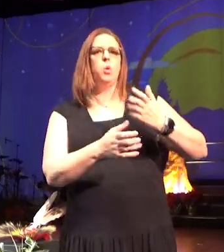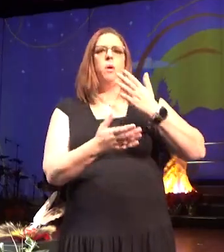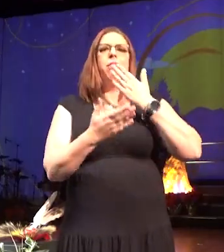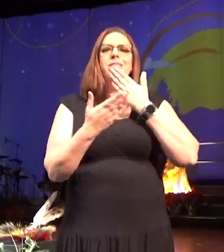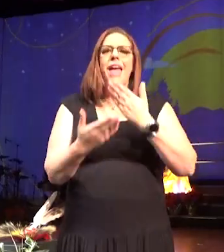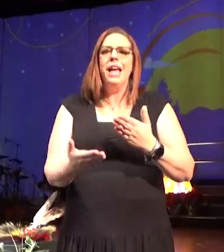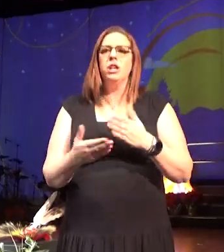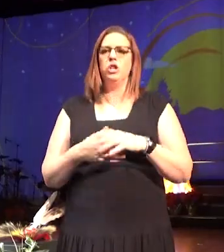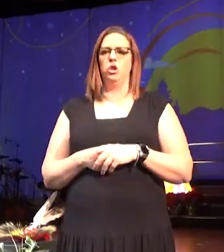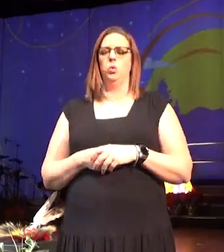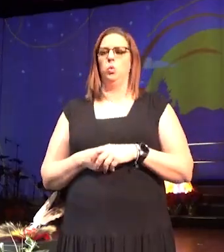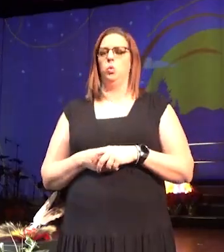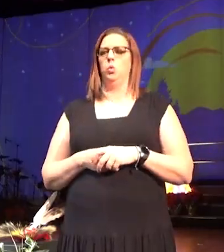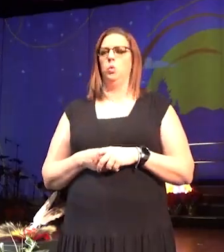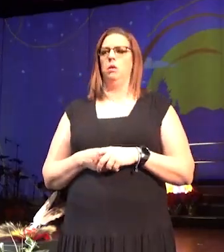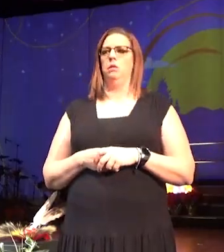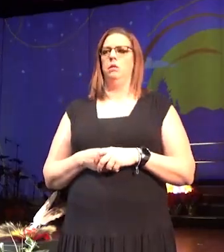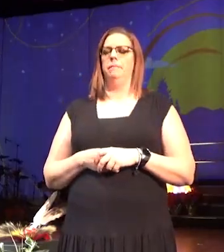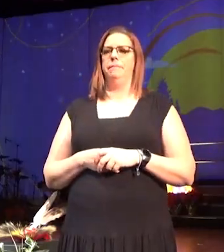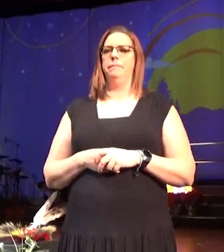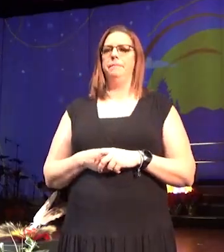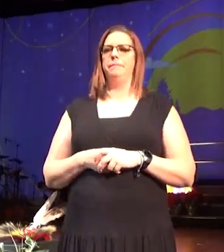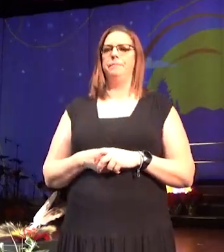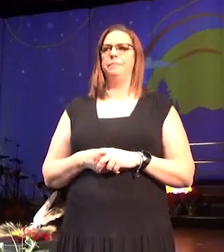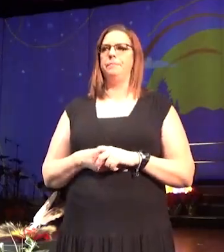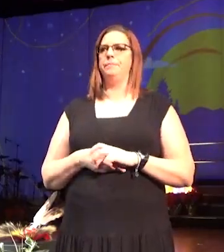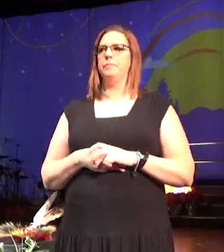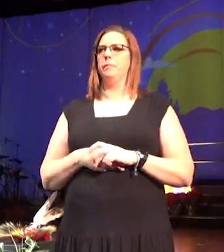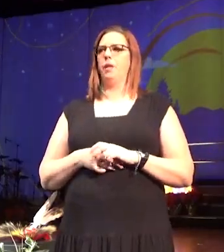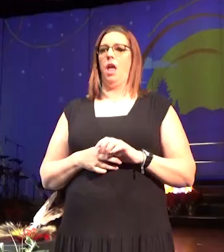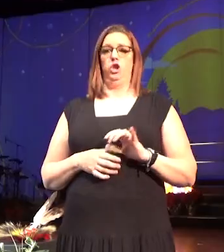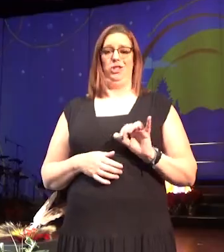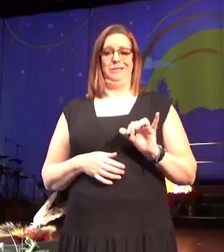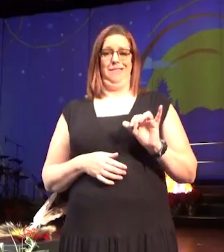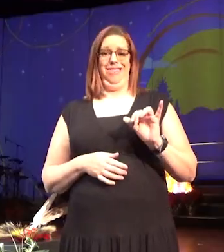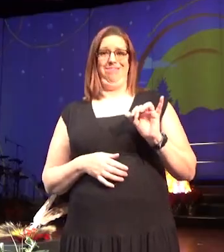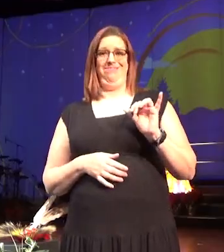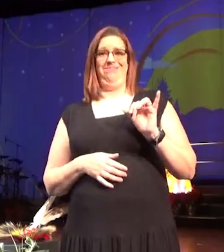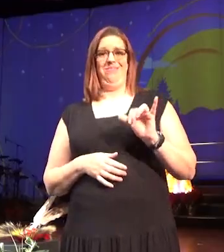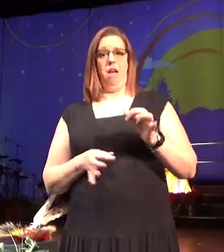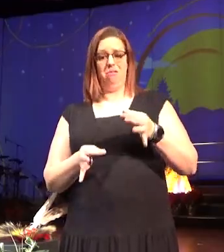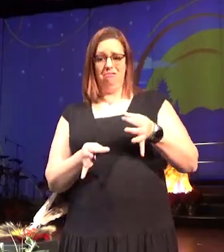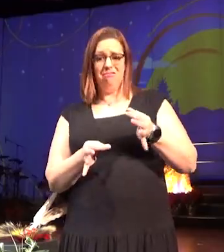Wopila, for being there. And just by that action,